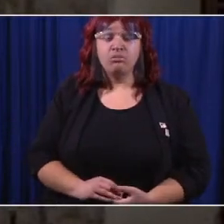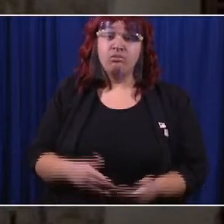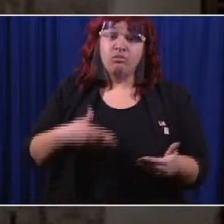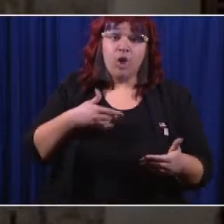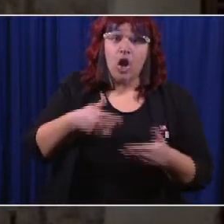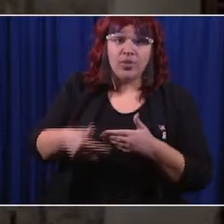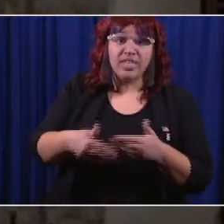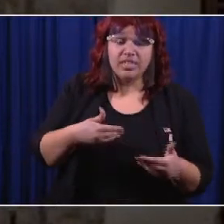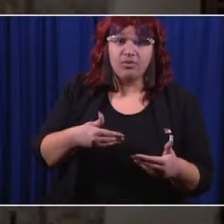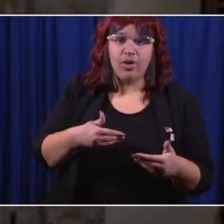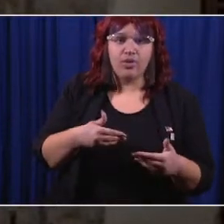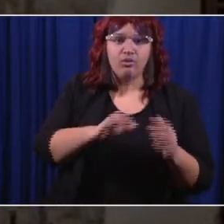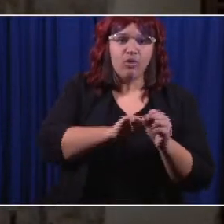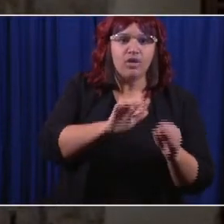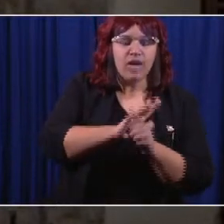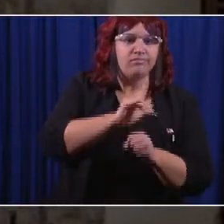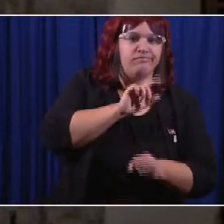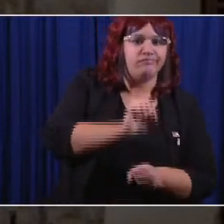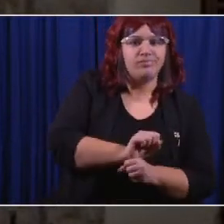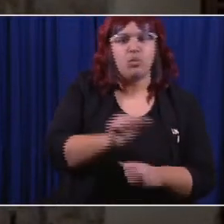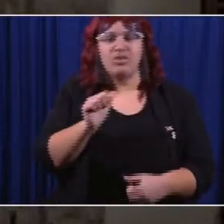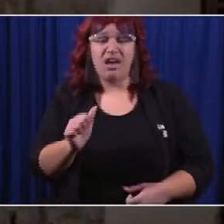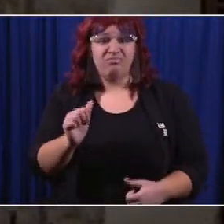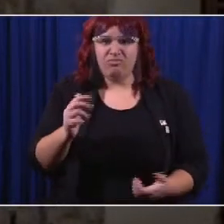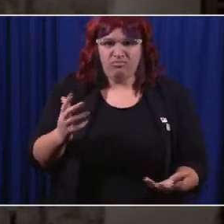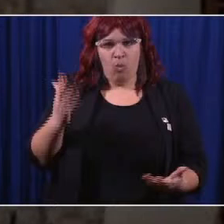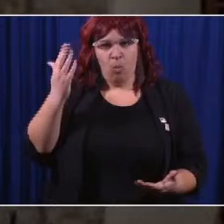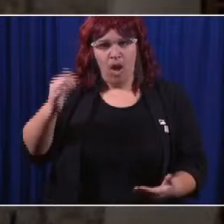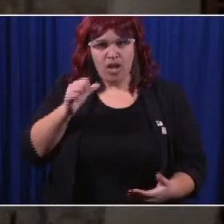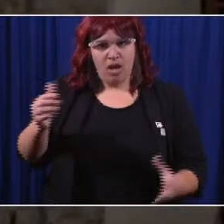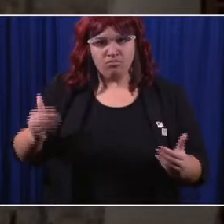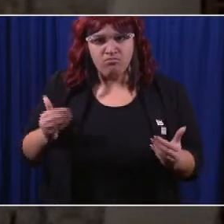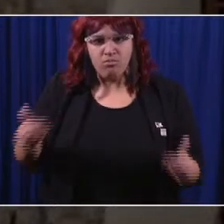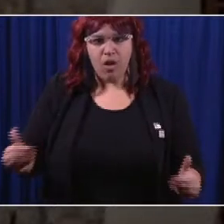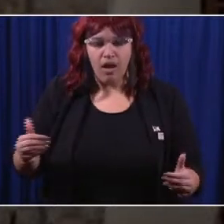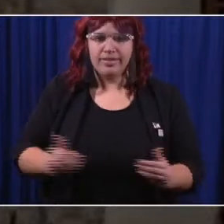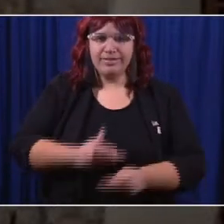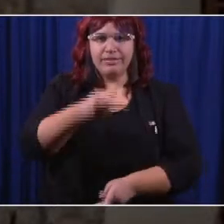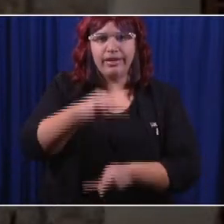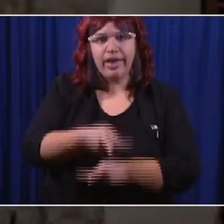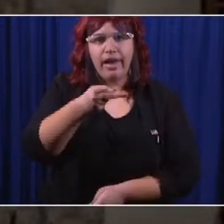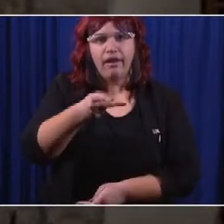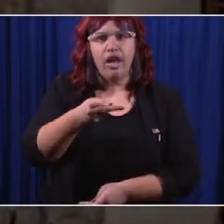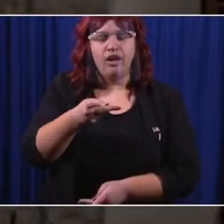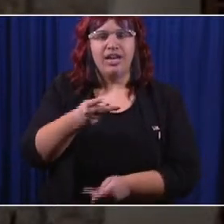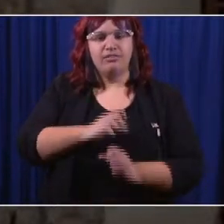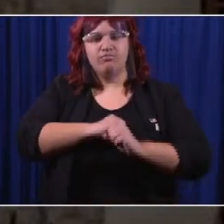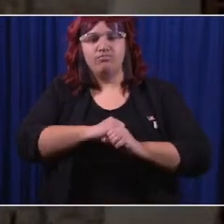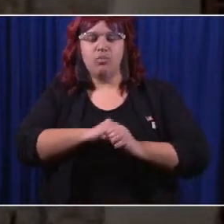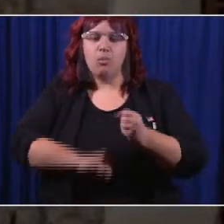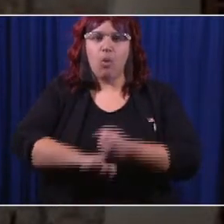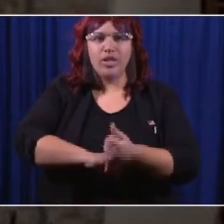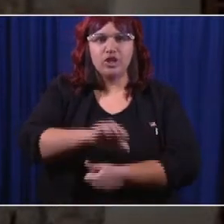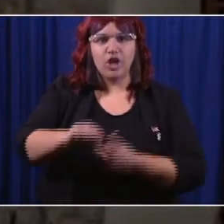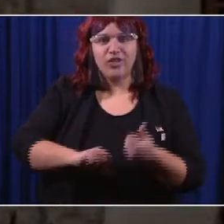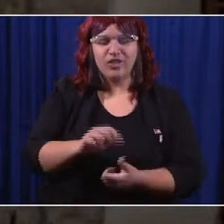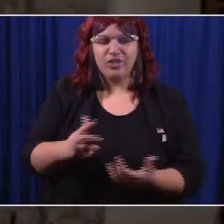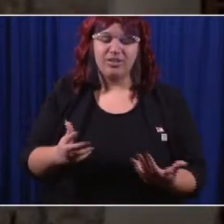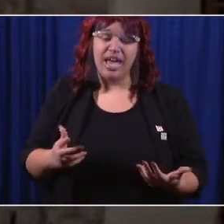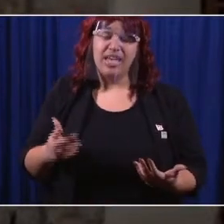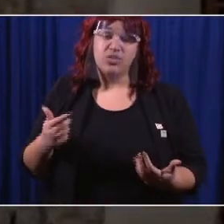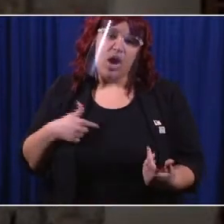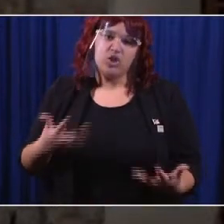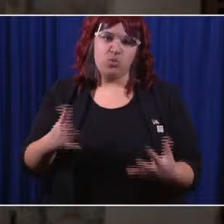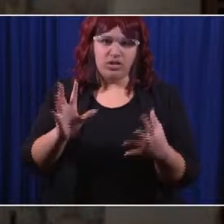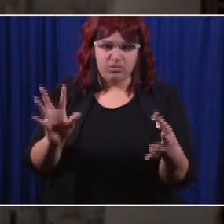yourself? Why not help each other and so on? So that was a little statement that I would like to make, Governor, because it is a fine